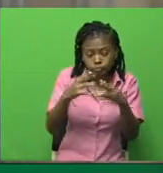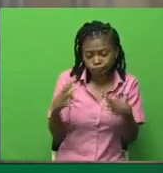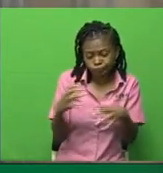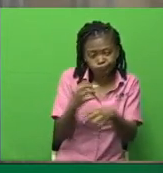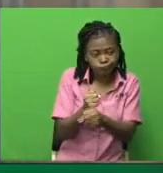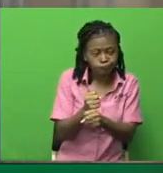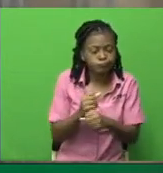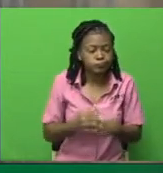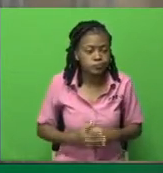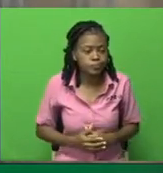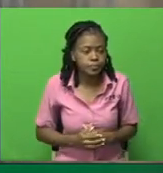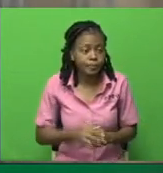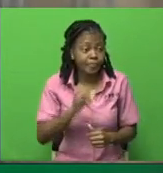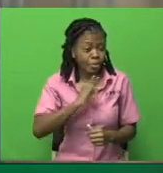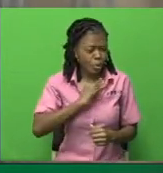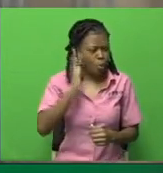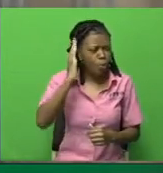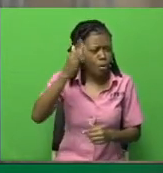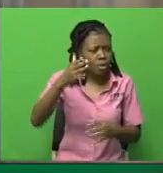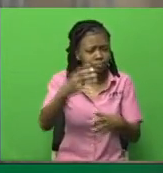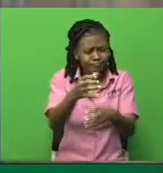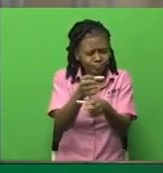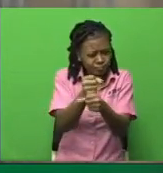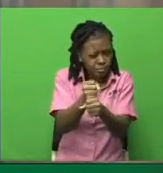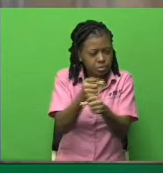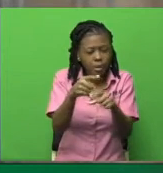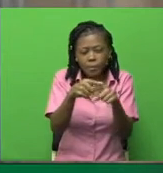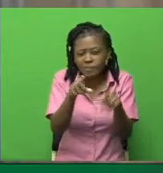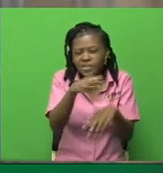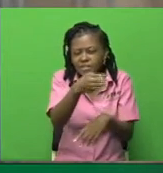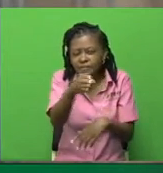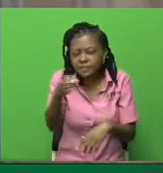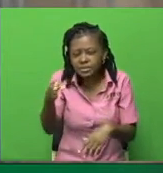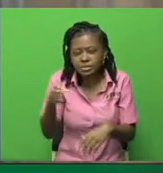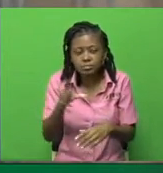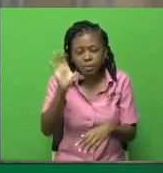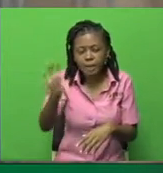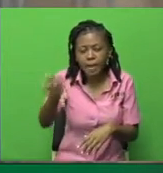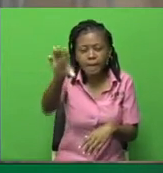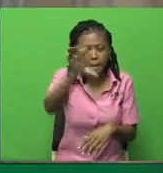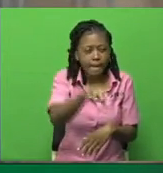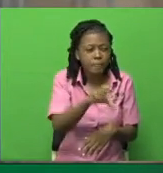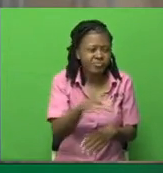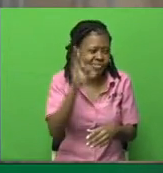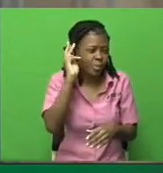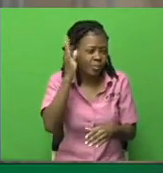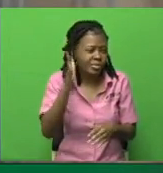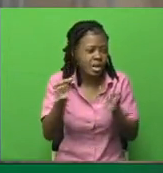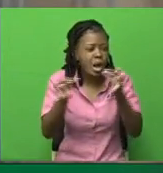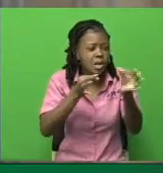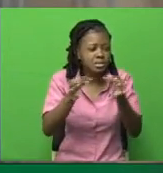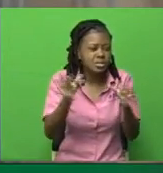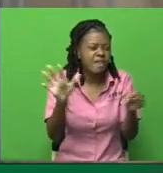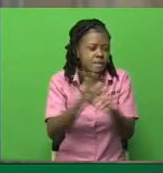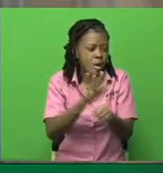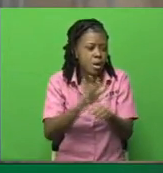whole and my colleagues will develop with respect to the various sectors and present more details